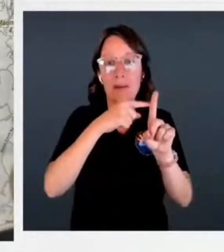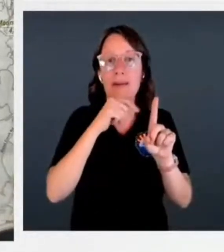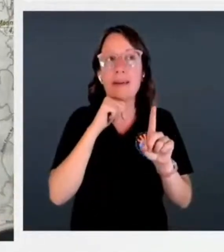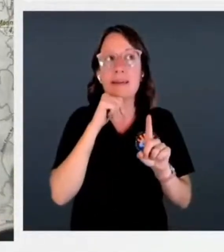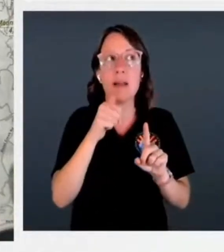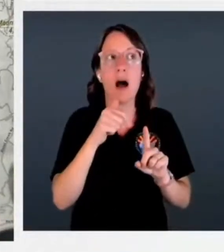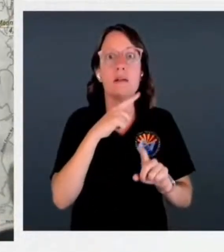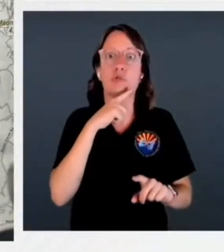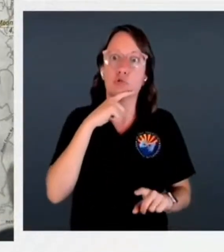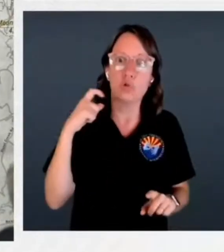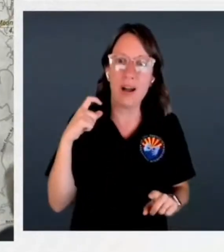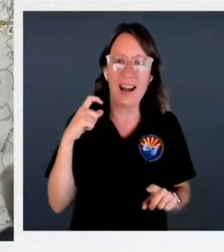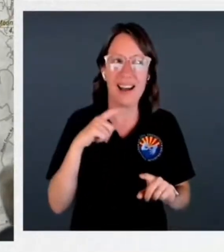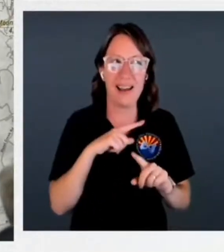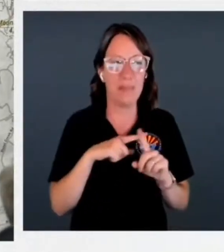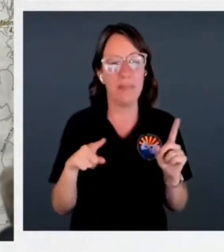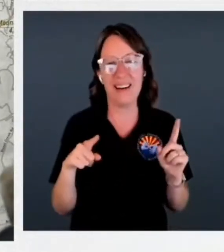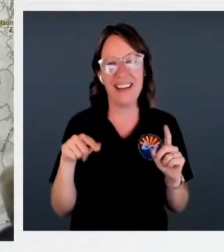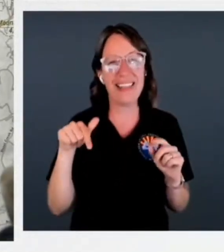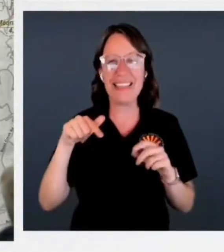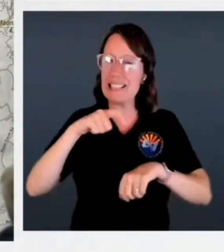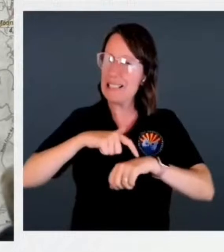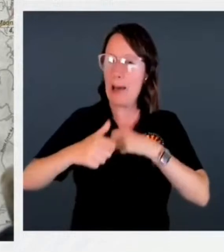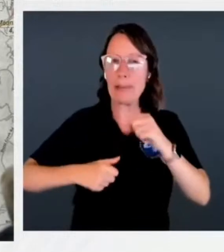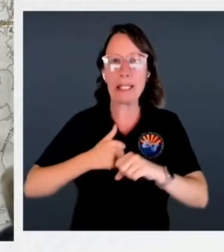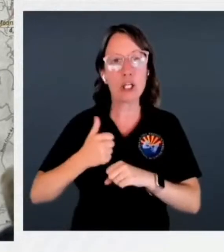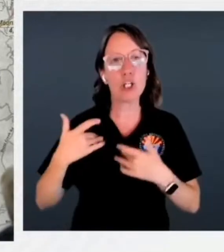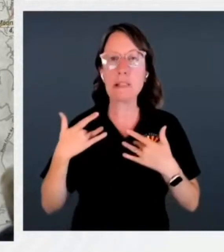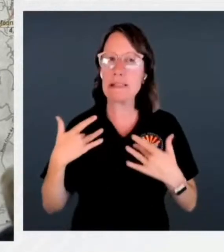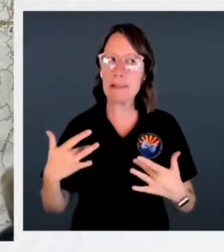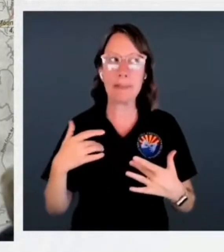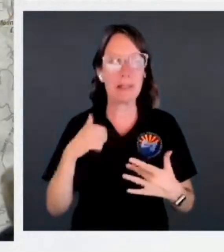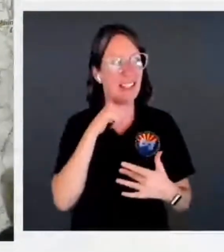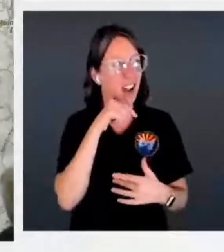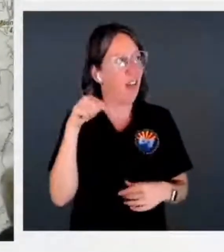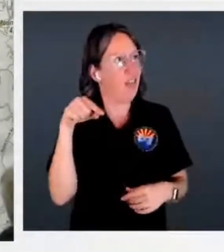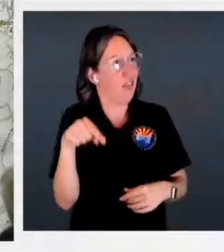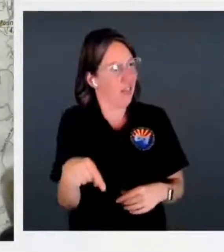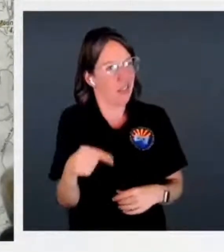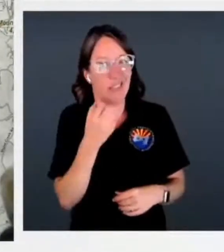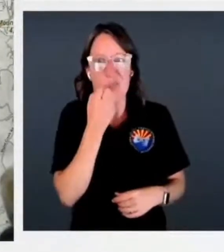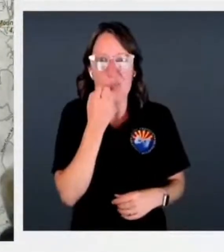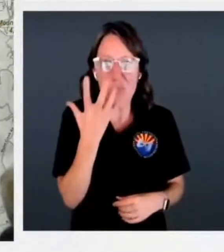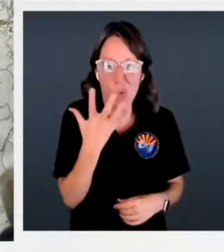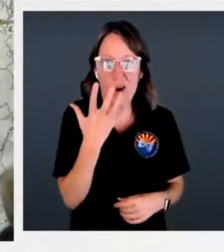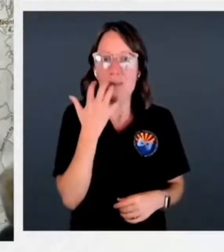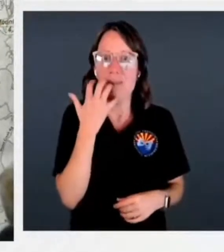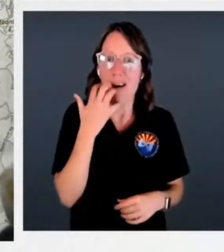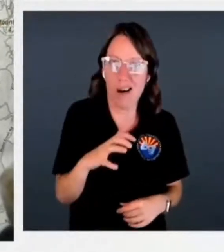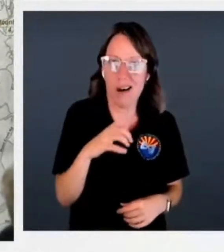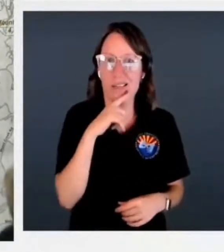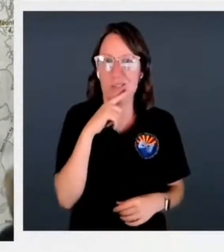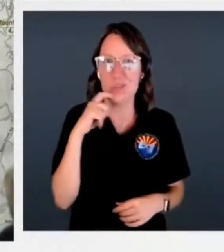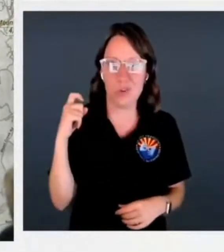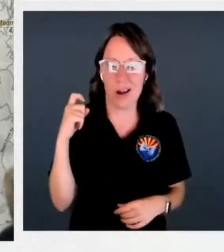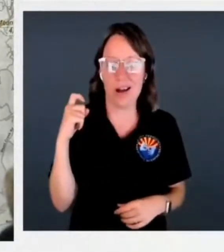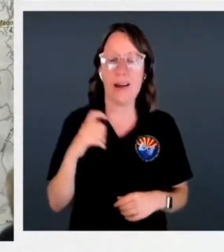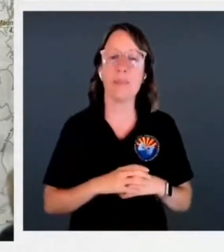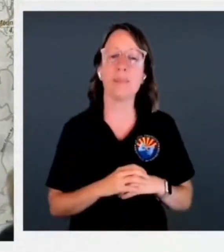going to be above normal temperatures and dry conditions. That'll last through about midweek with the general southwest